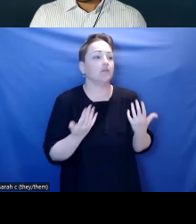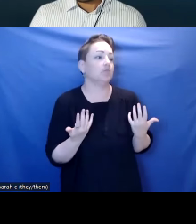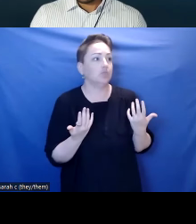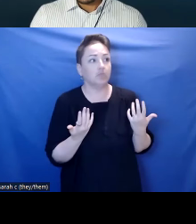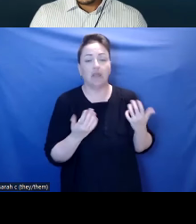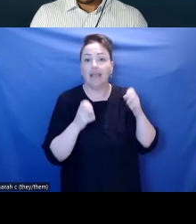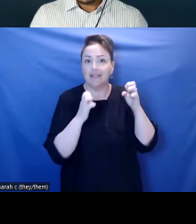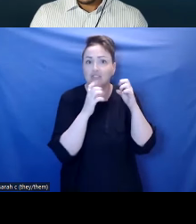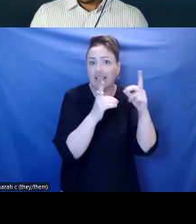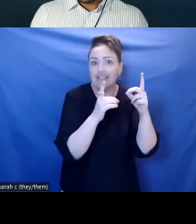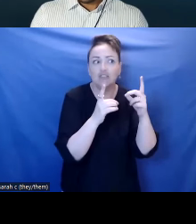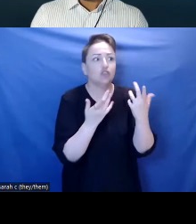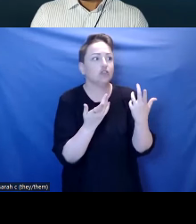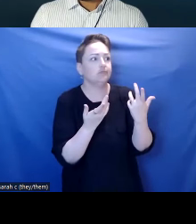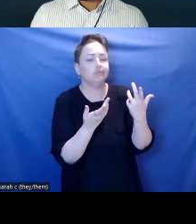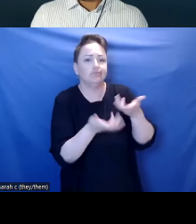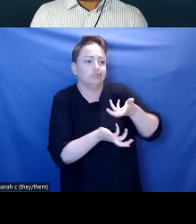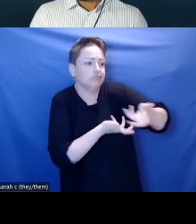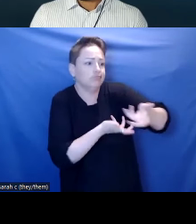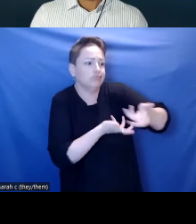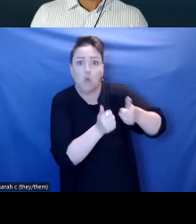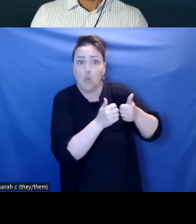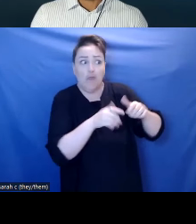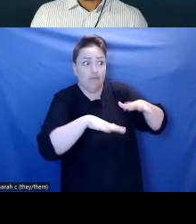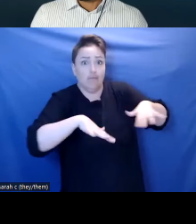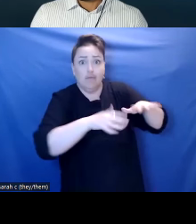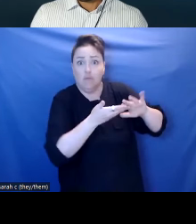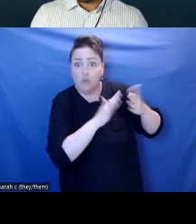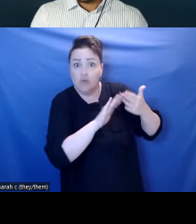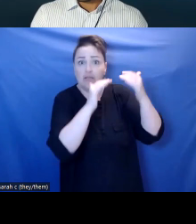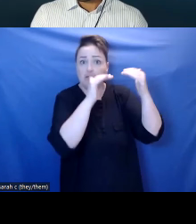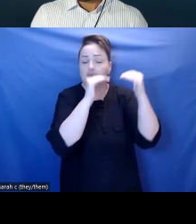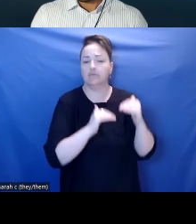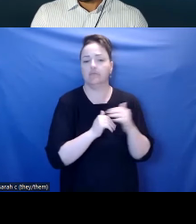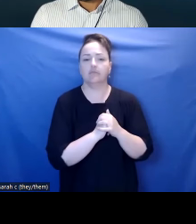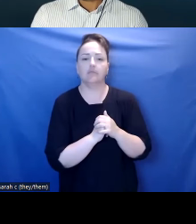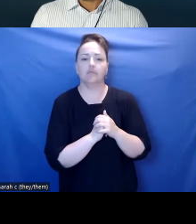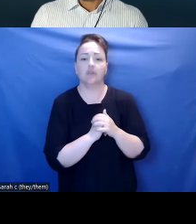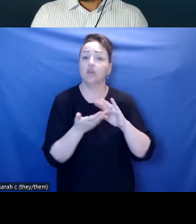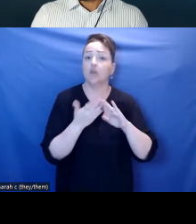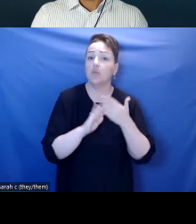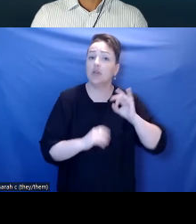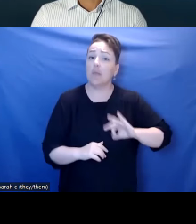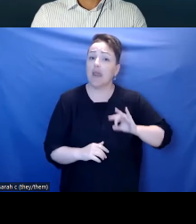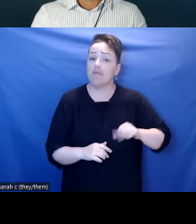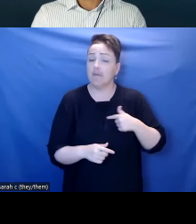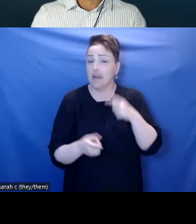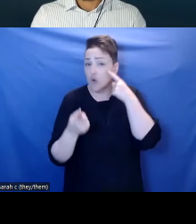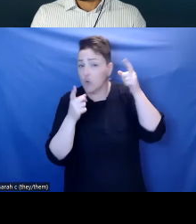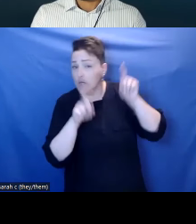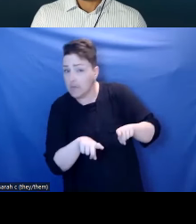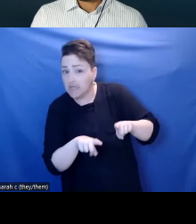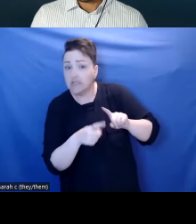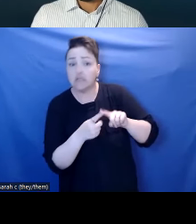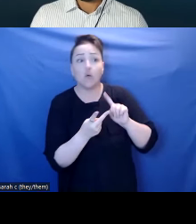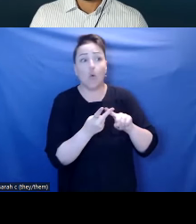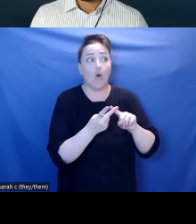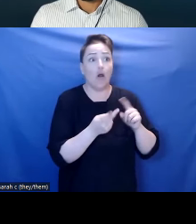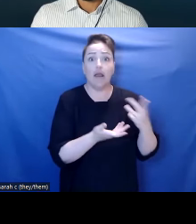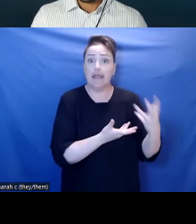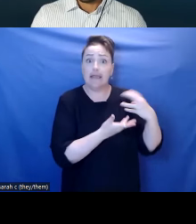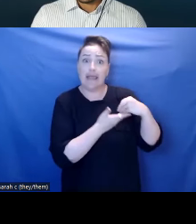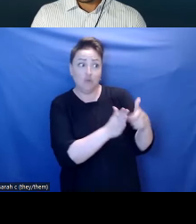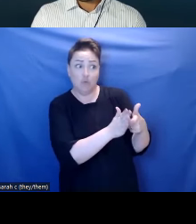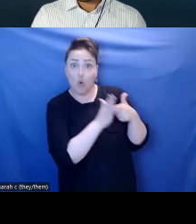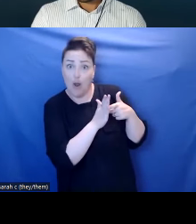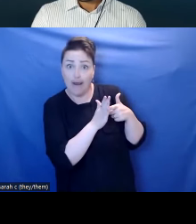sharing with the community? Does your jurisdiction have any community benefit agreements, or is community engagement even required as a part of a